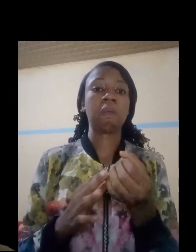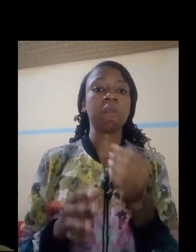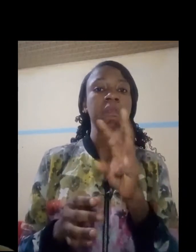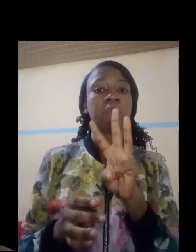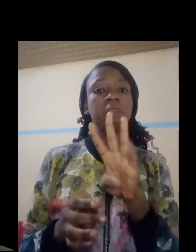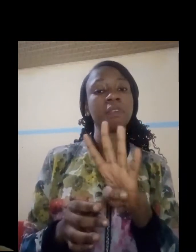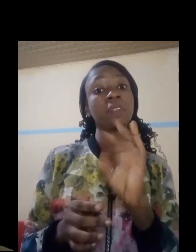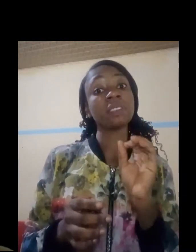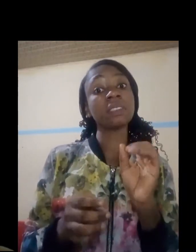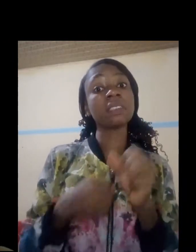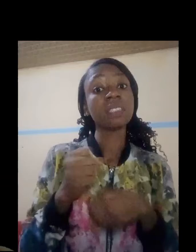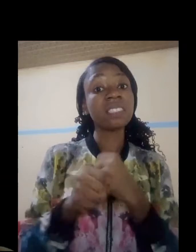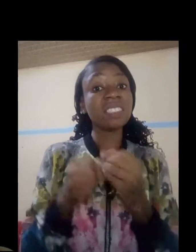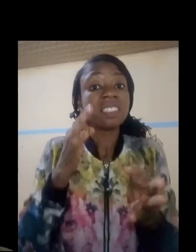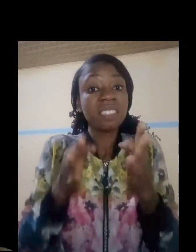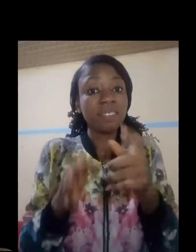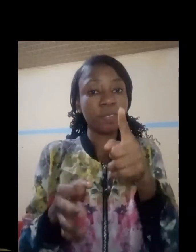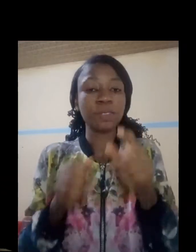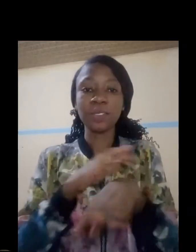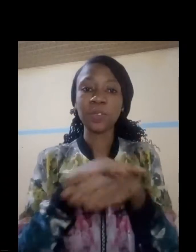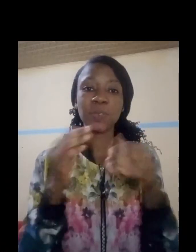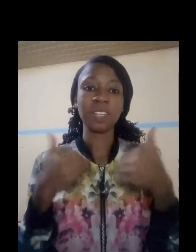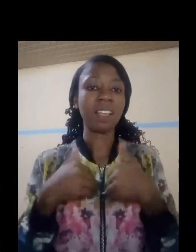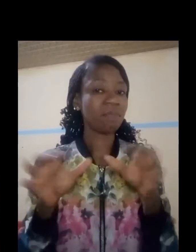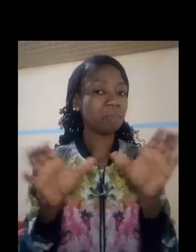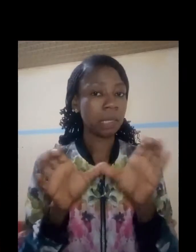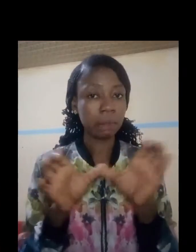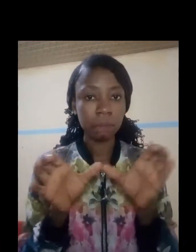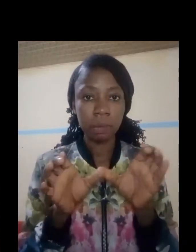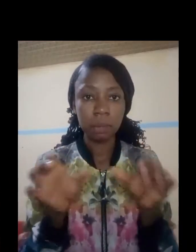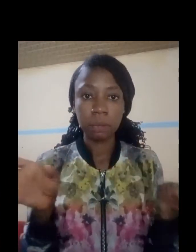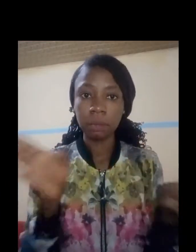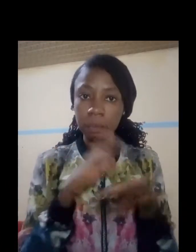for certification, you are not trained for certification.